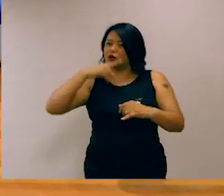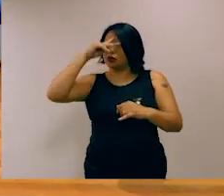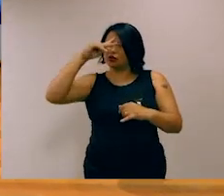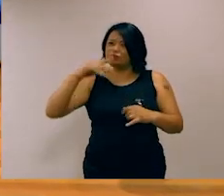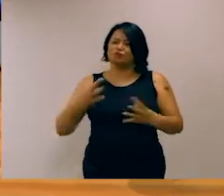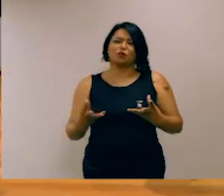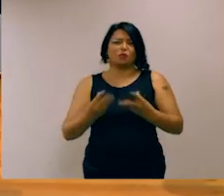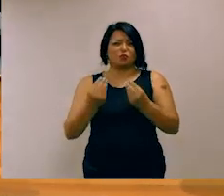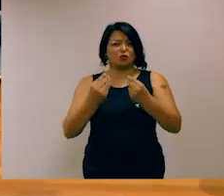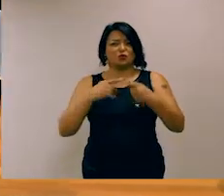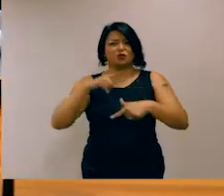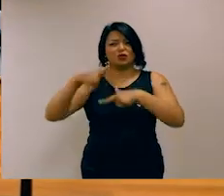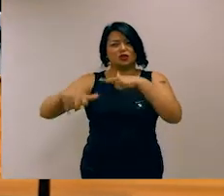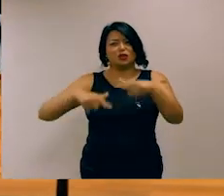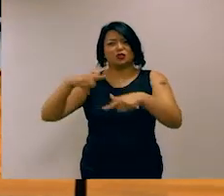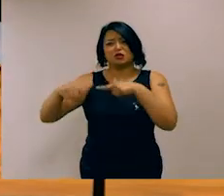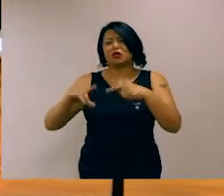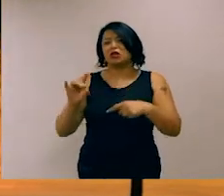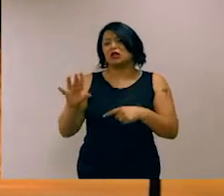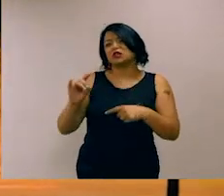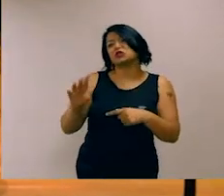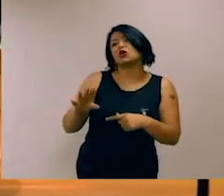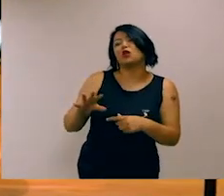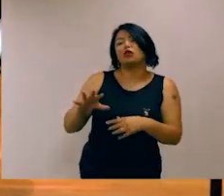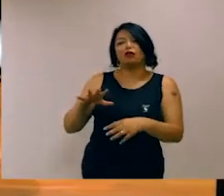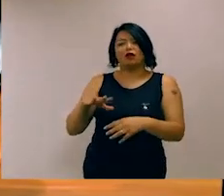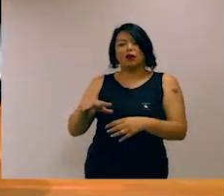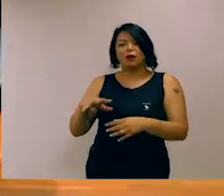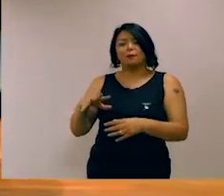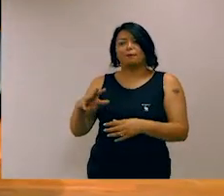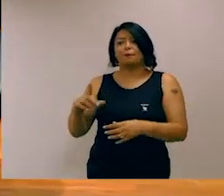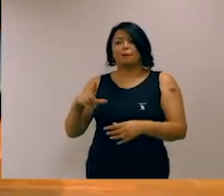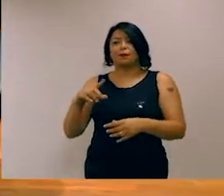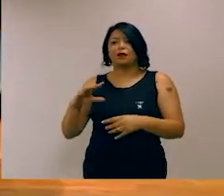apart from developing machine models or